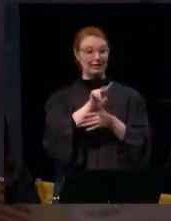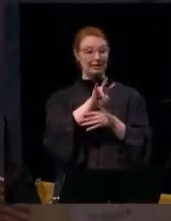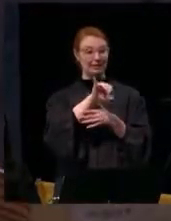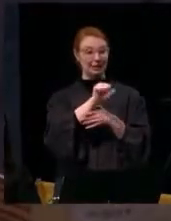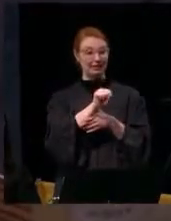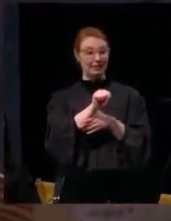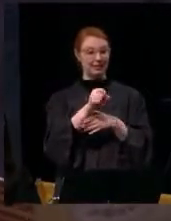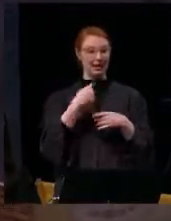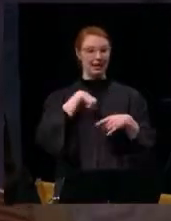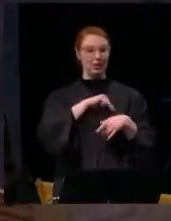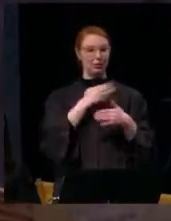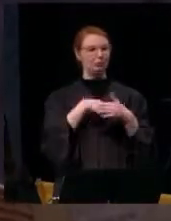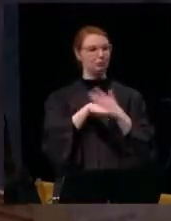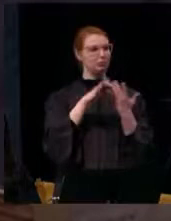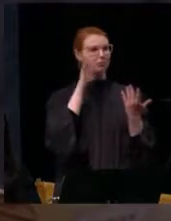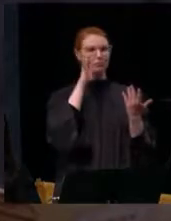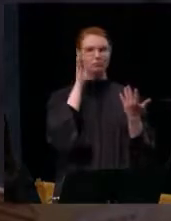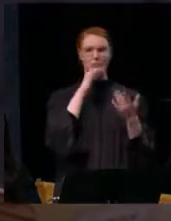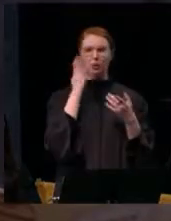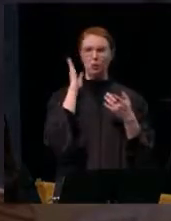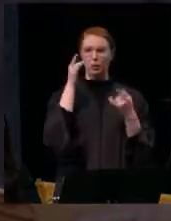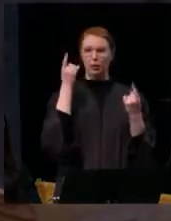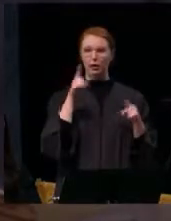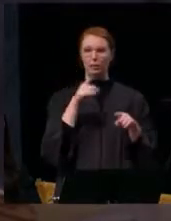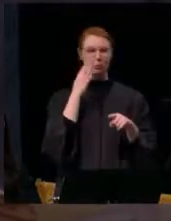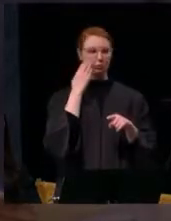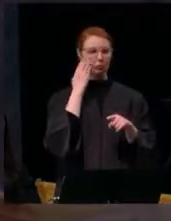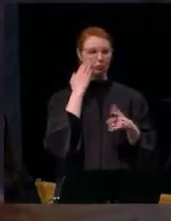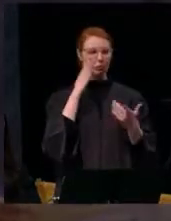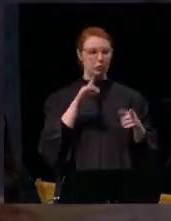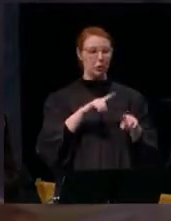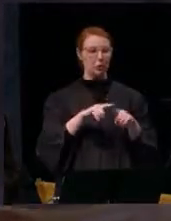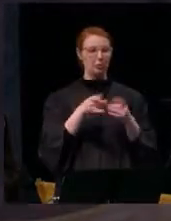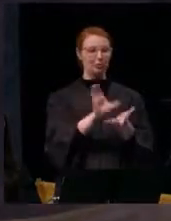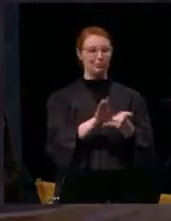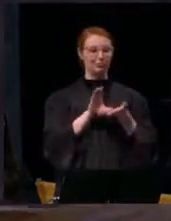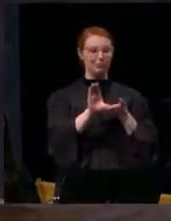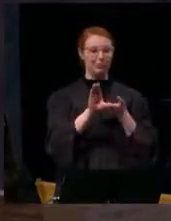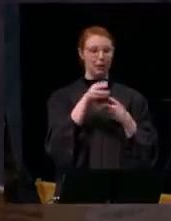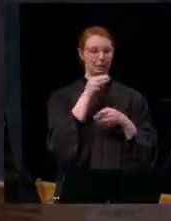store for us other than a guaranteed nightly packet of math homework.